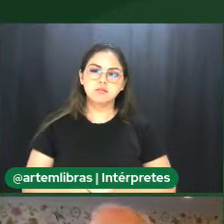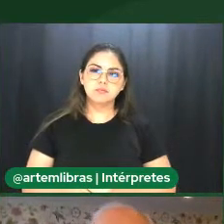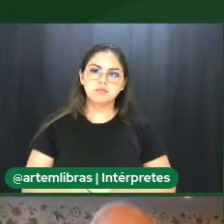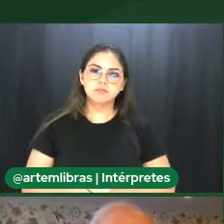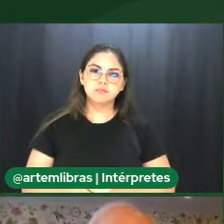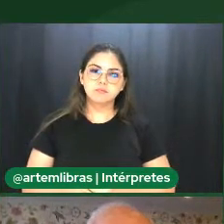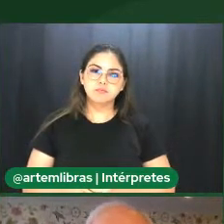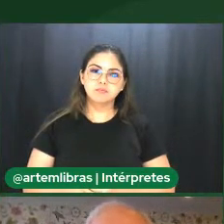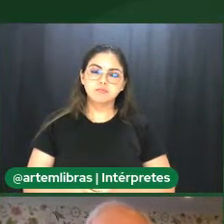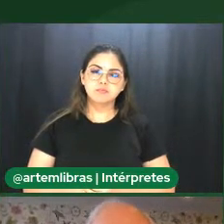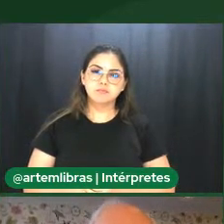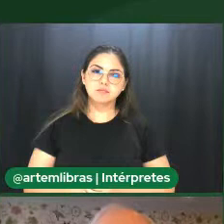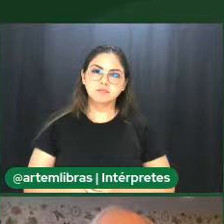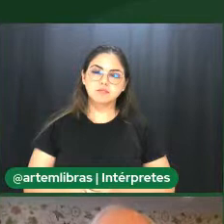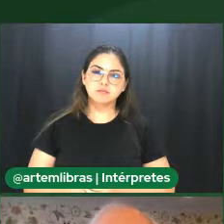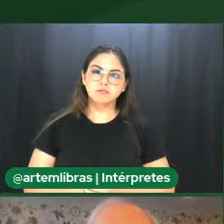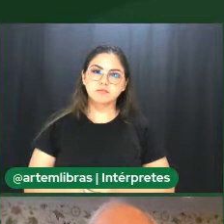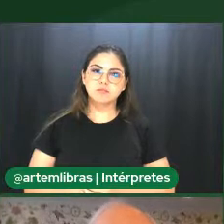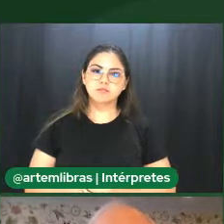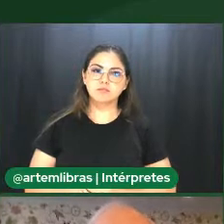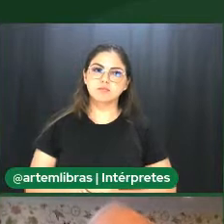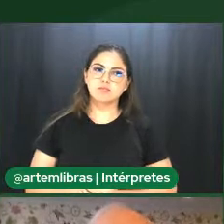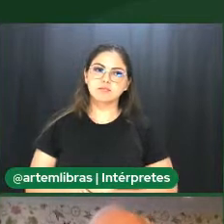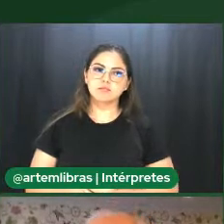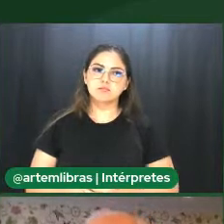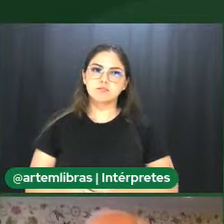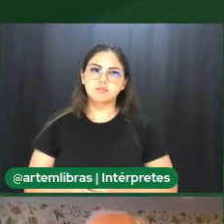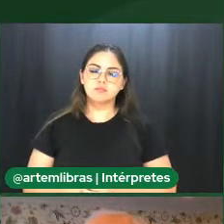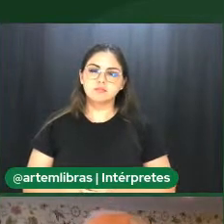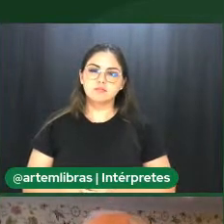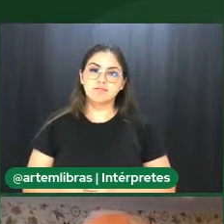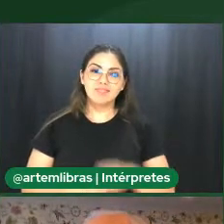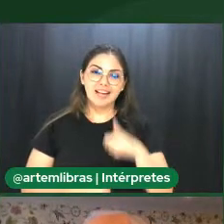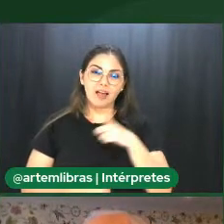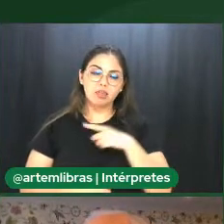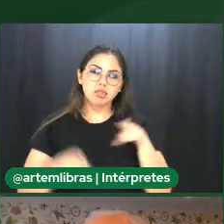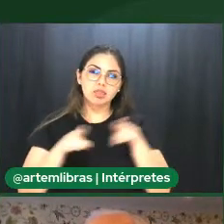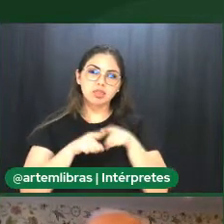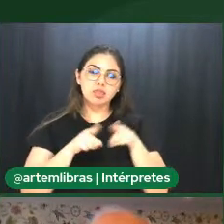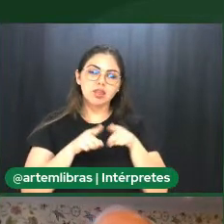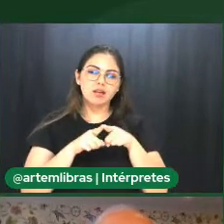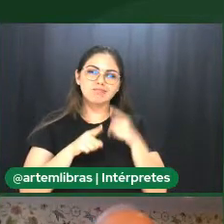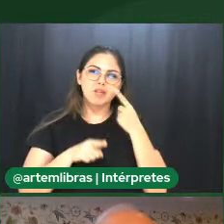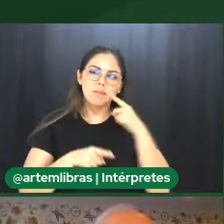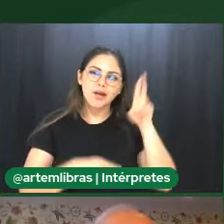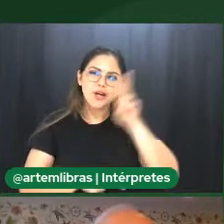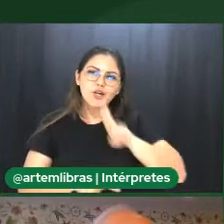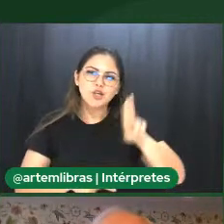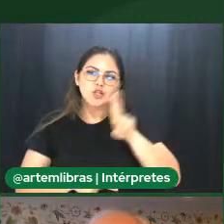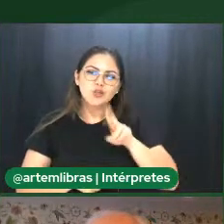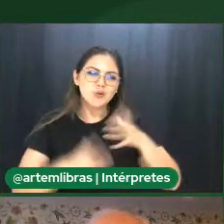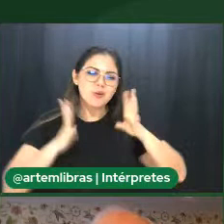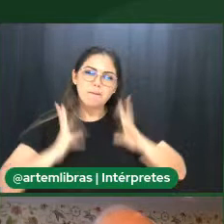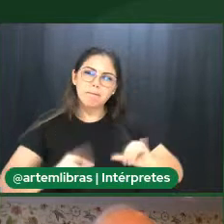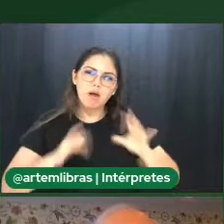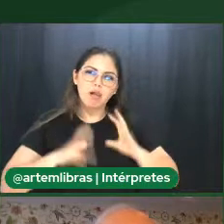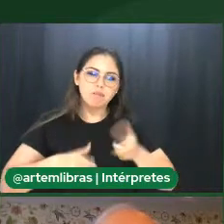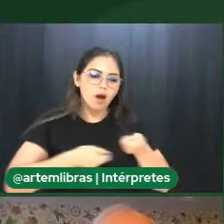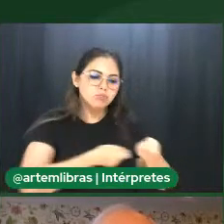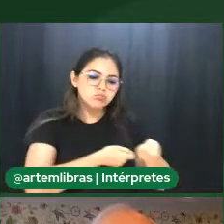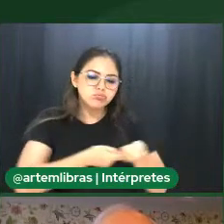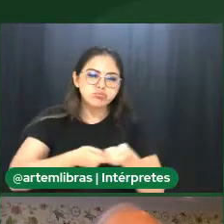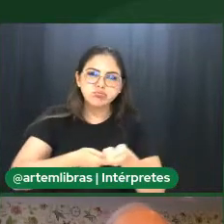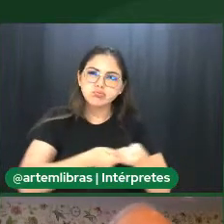All of those are further examples of the way active appliances are getting